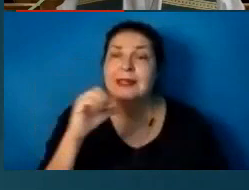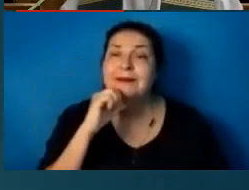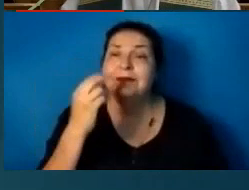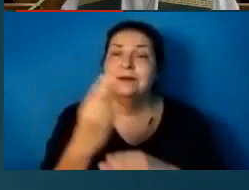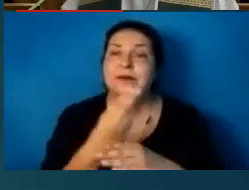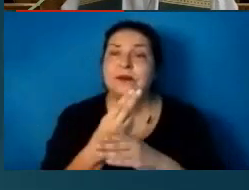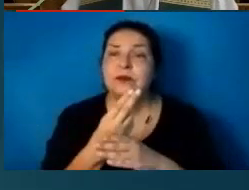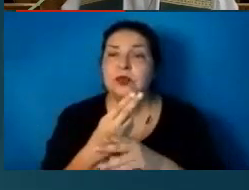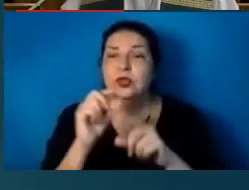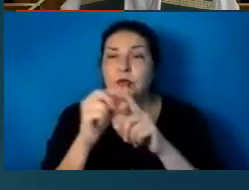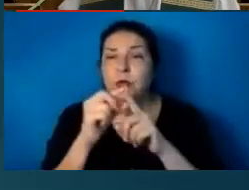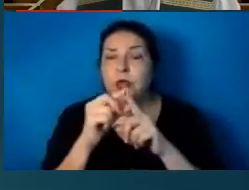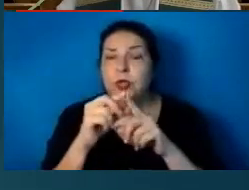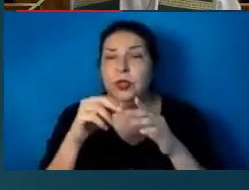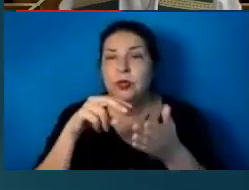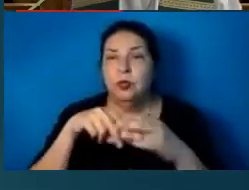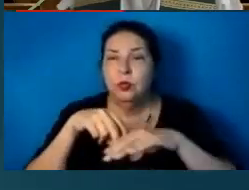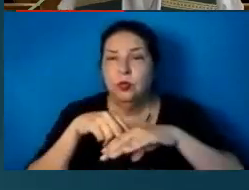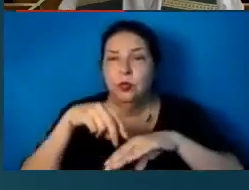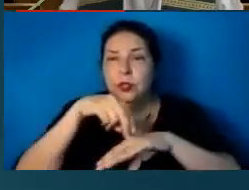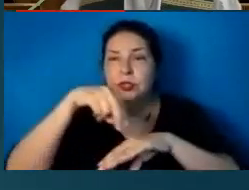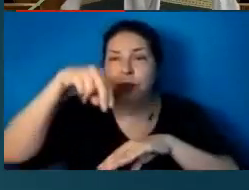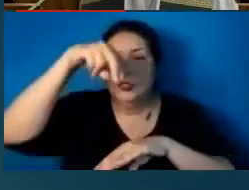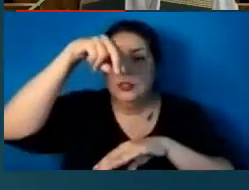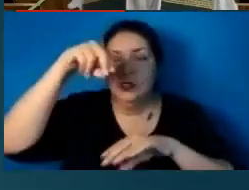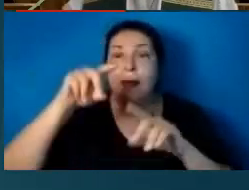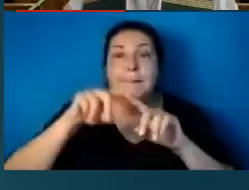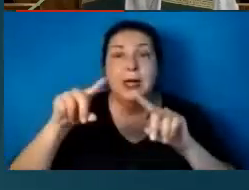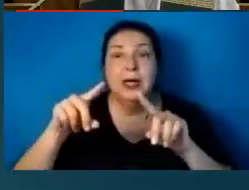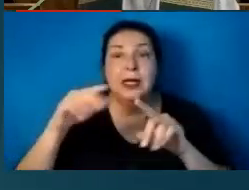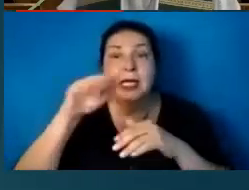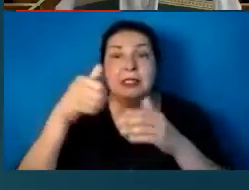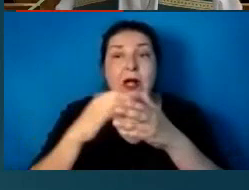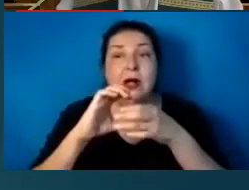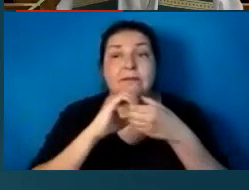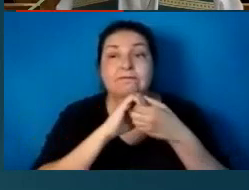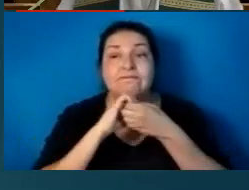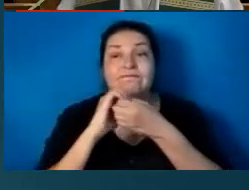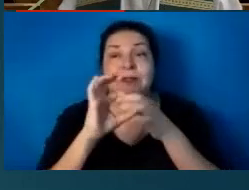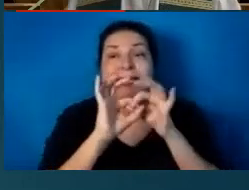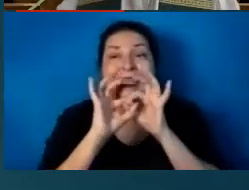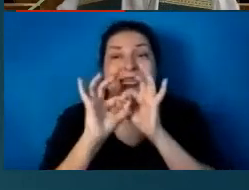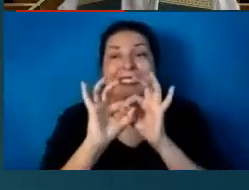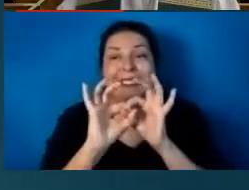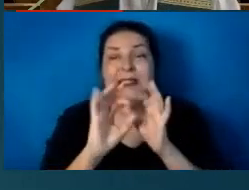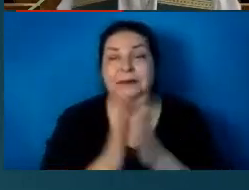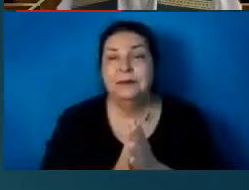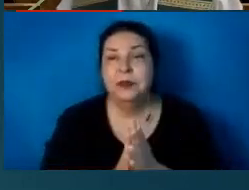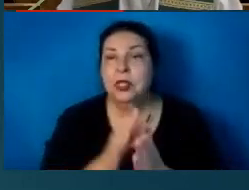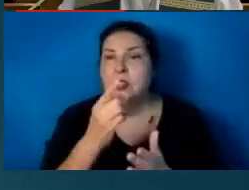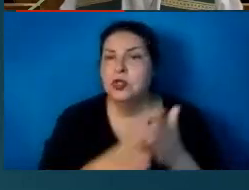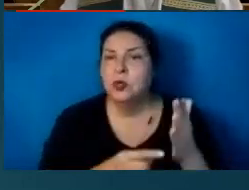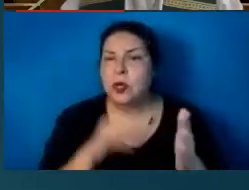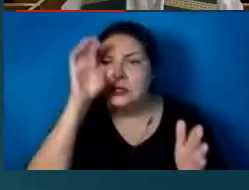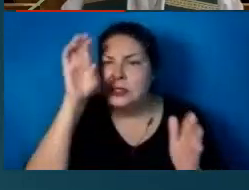word resurrection, but it is all tied in. What is it pictured for us in this prophecy